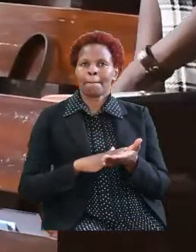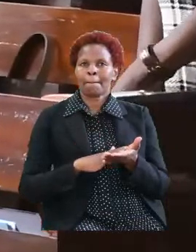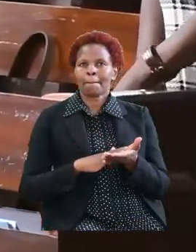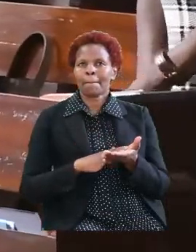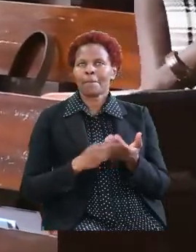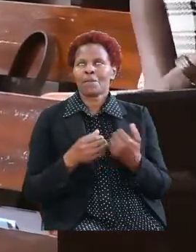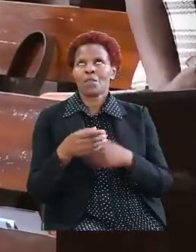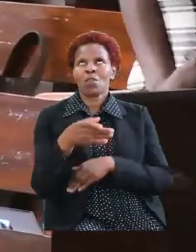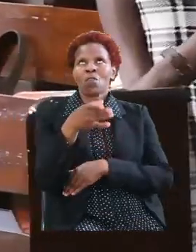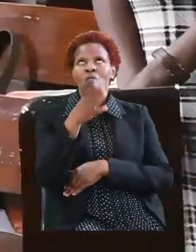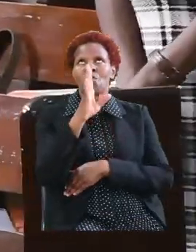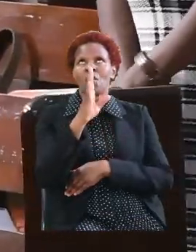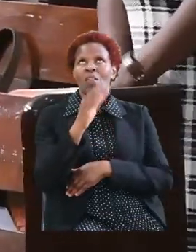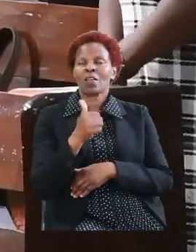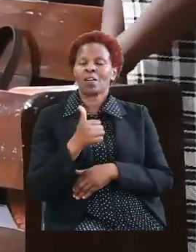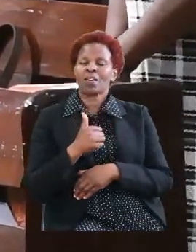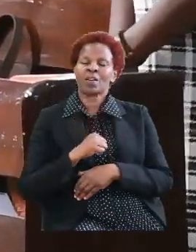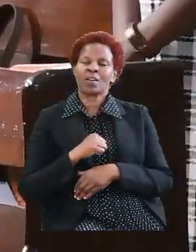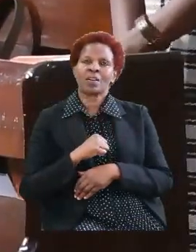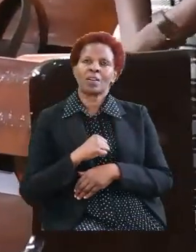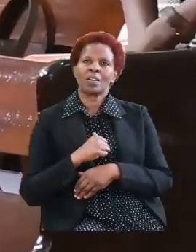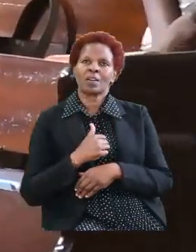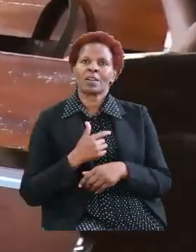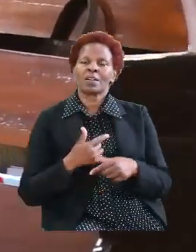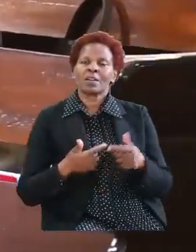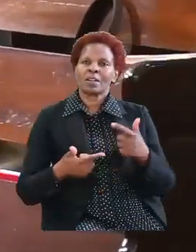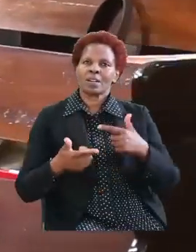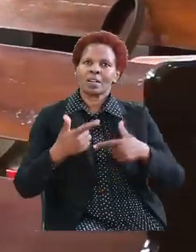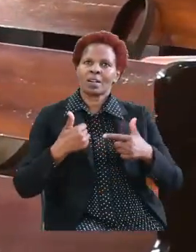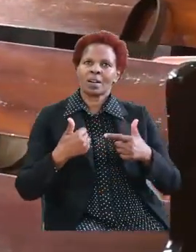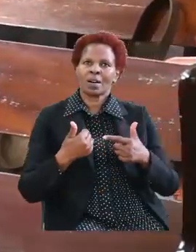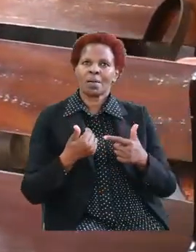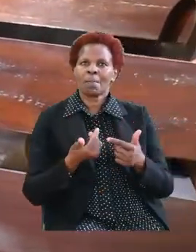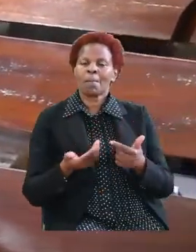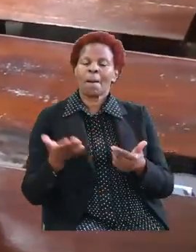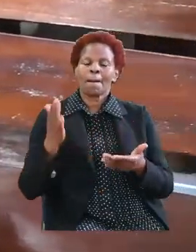unikaribishe Bwana sasa